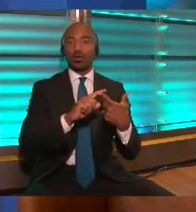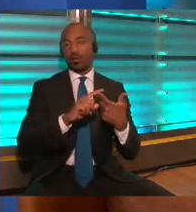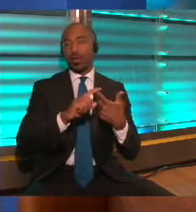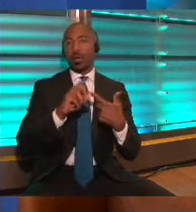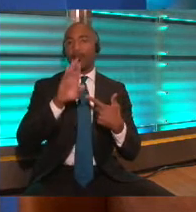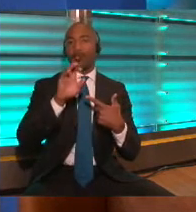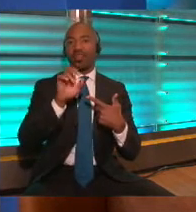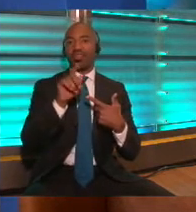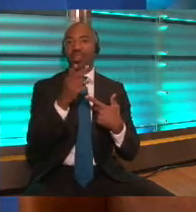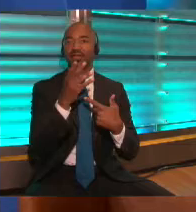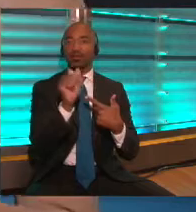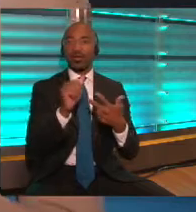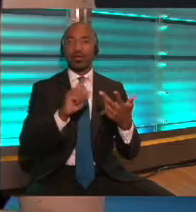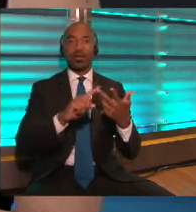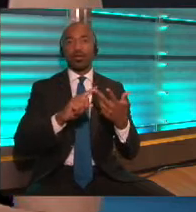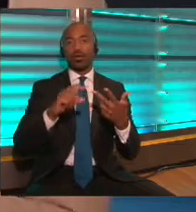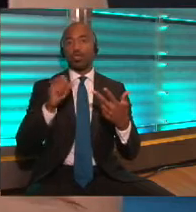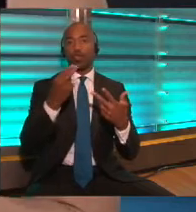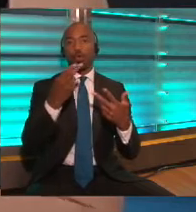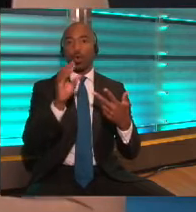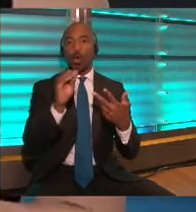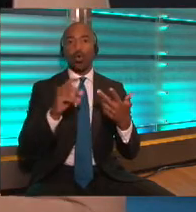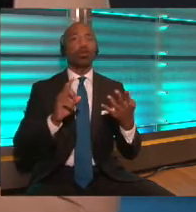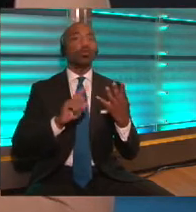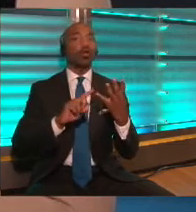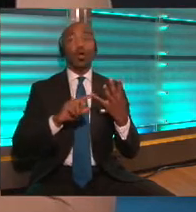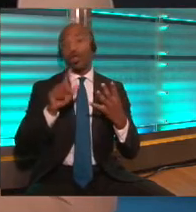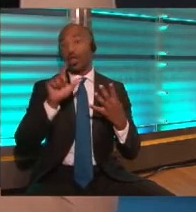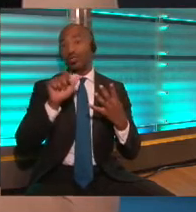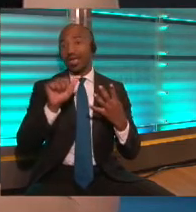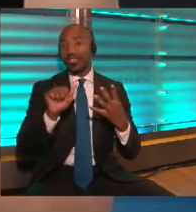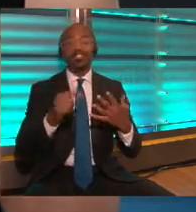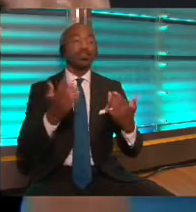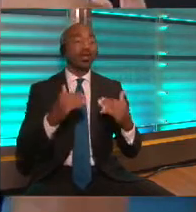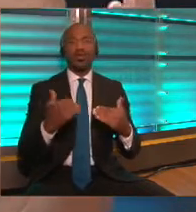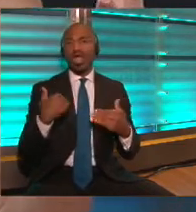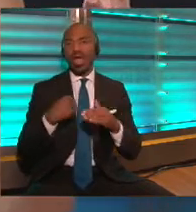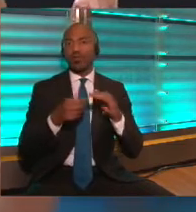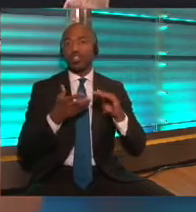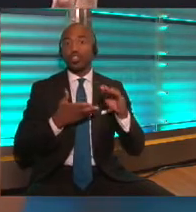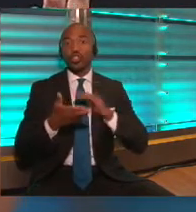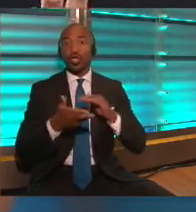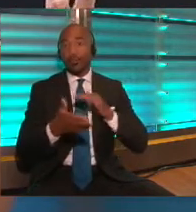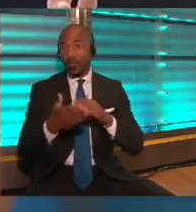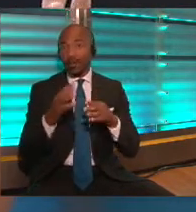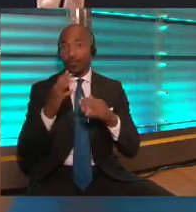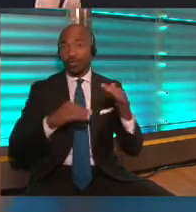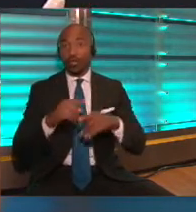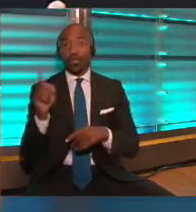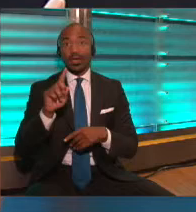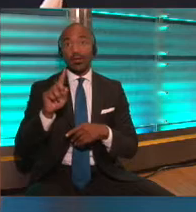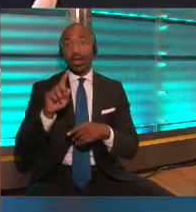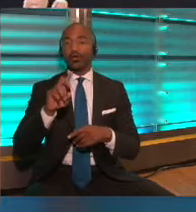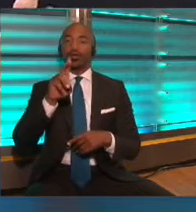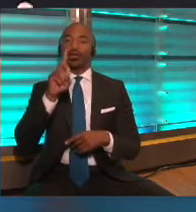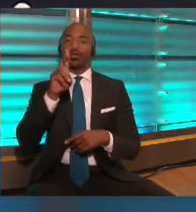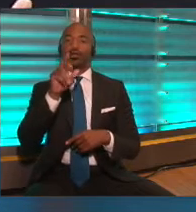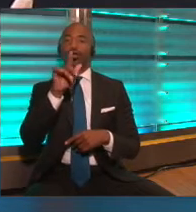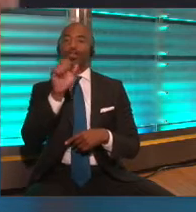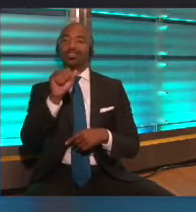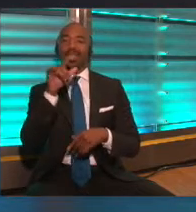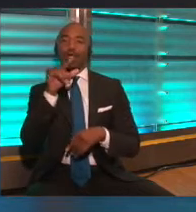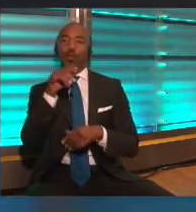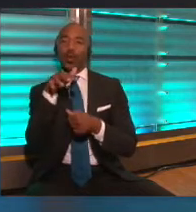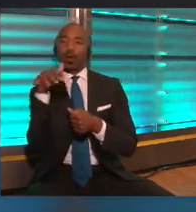City, Boston, Los Angeles, Atlanta. We have a shipping facility where we ship our cupcakes nationwide near Dulles Airport.